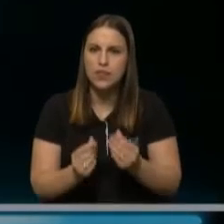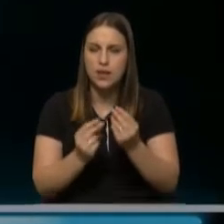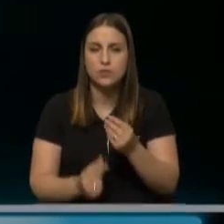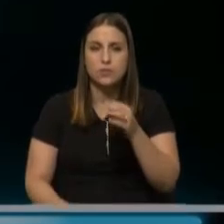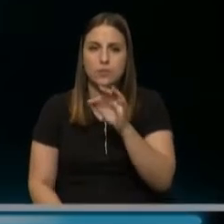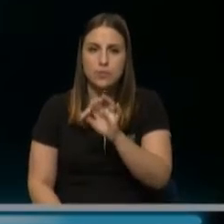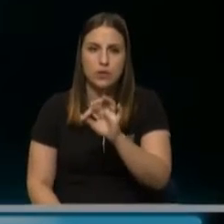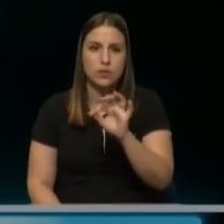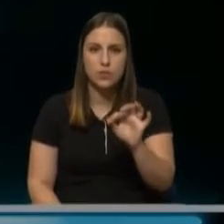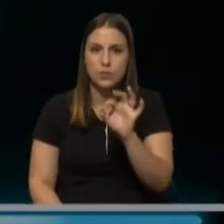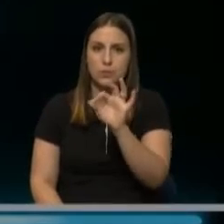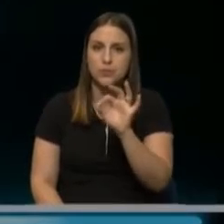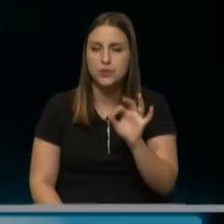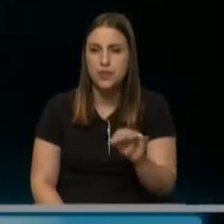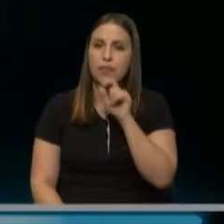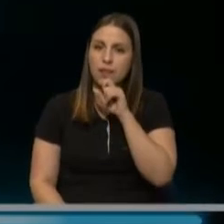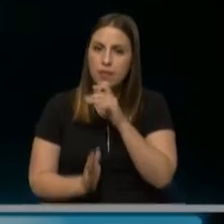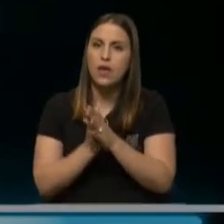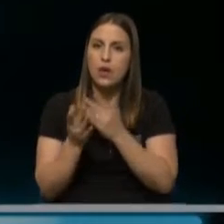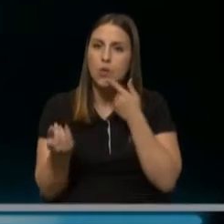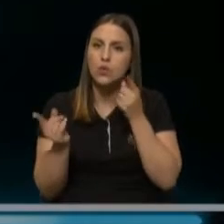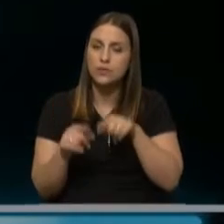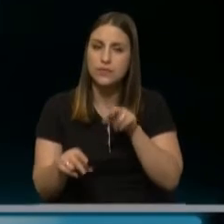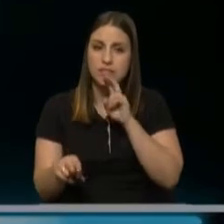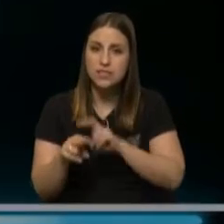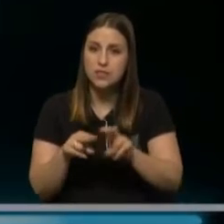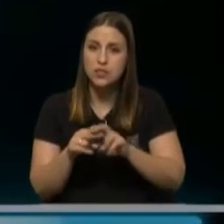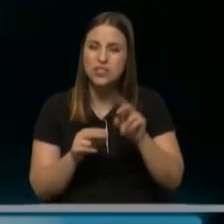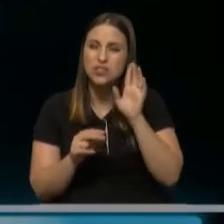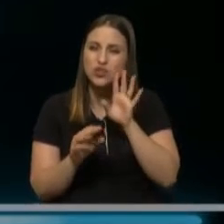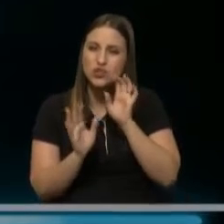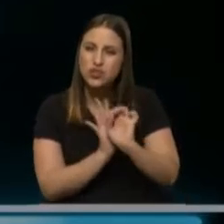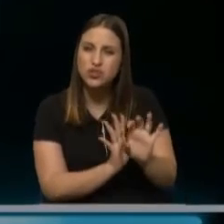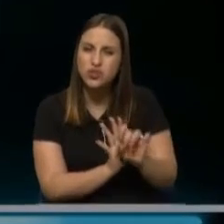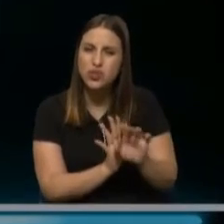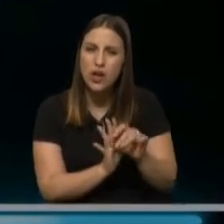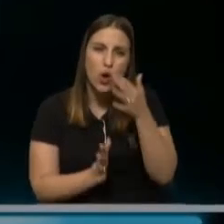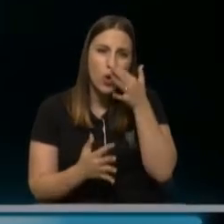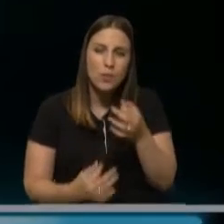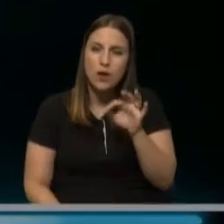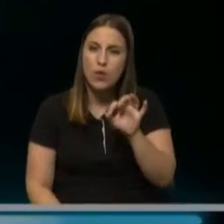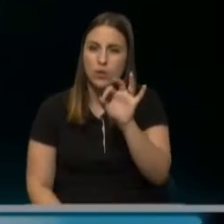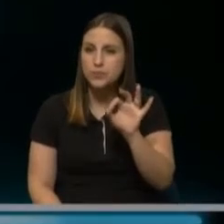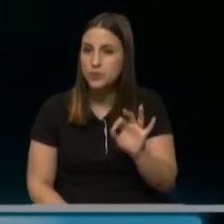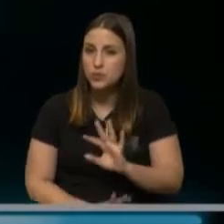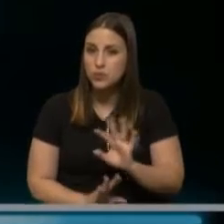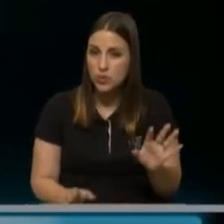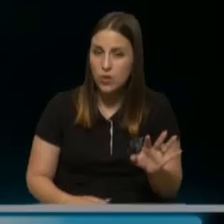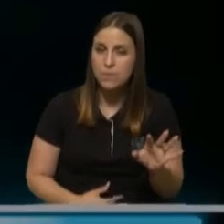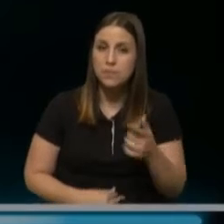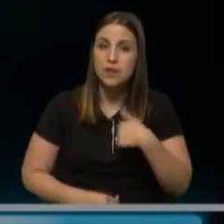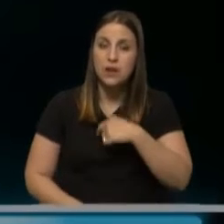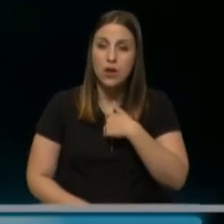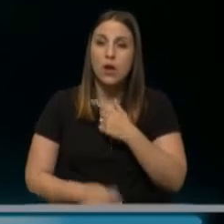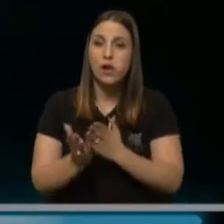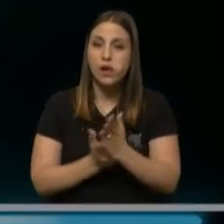88% we can reuse. And the electricity waste only occupy 0.8%. We are continuing